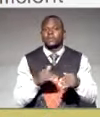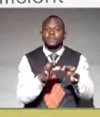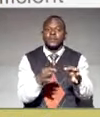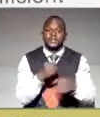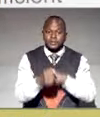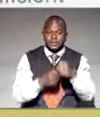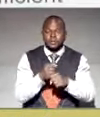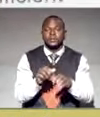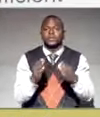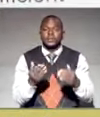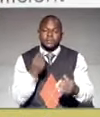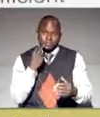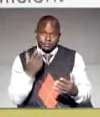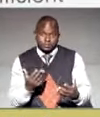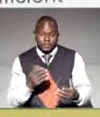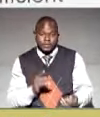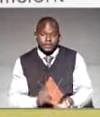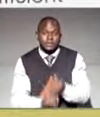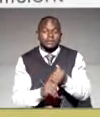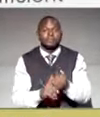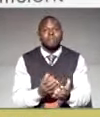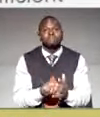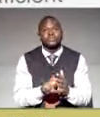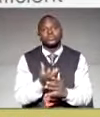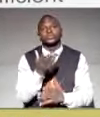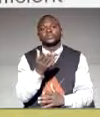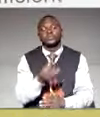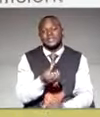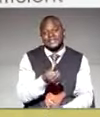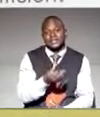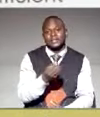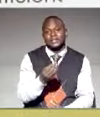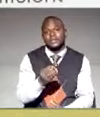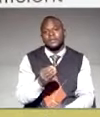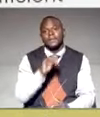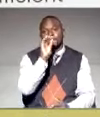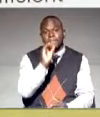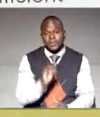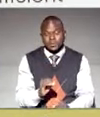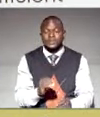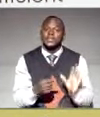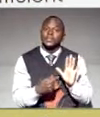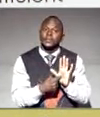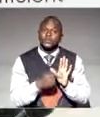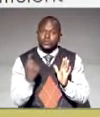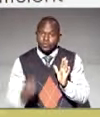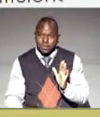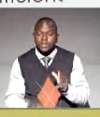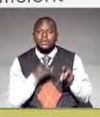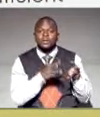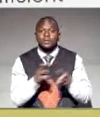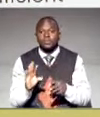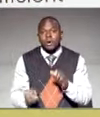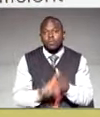year. So when you achieve a growth rate of about 6-7%, it's an indication that those strategies that had been